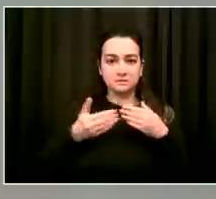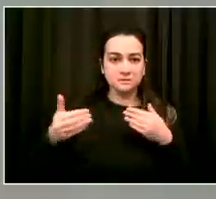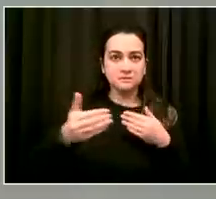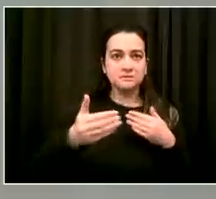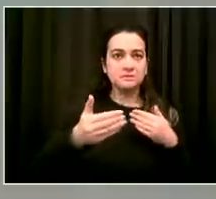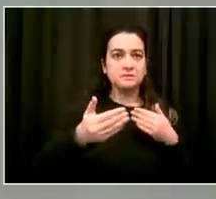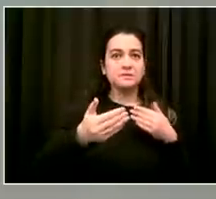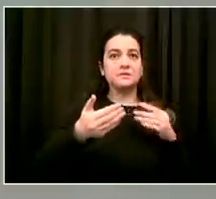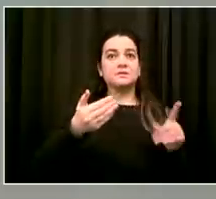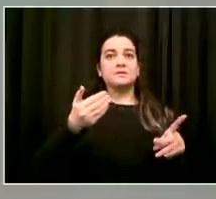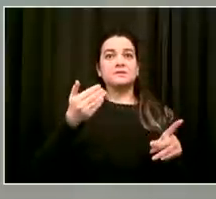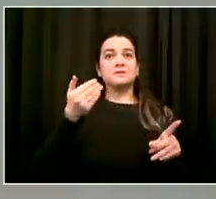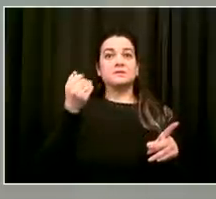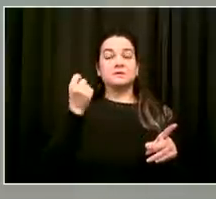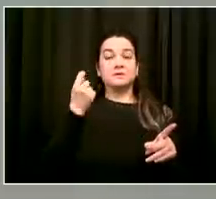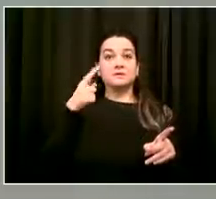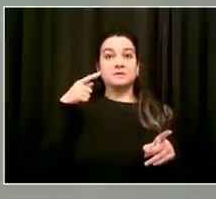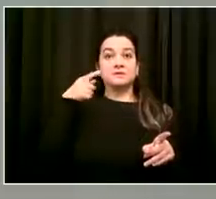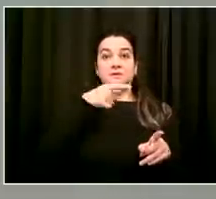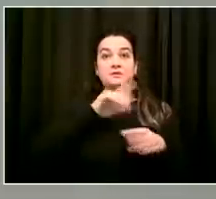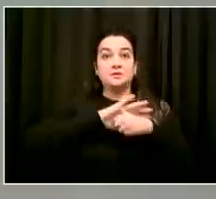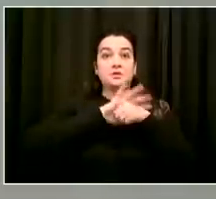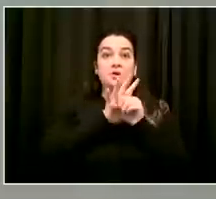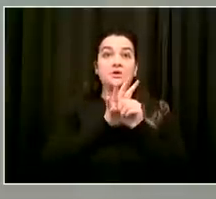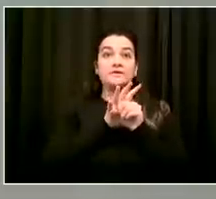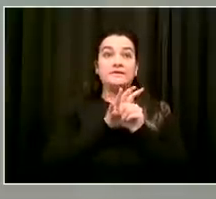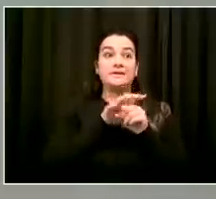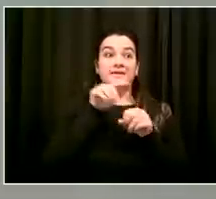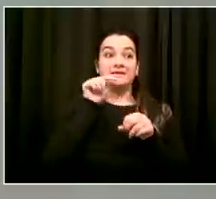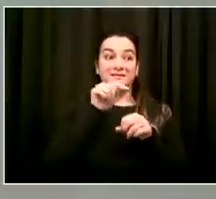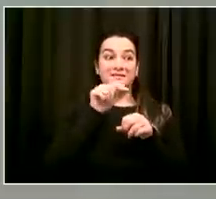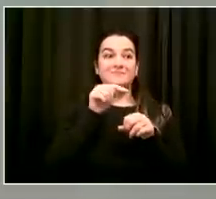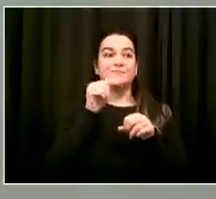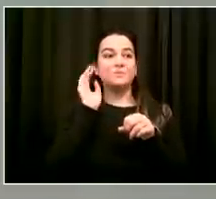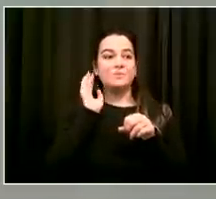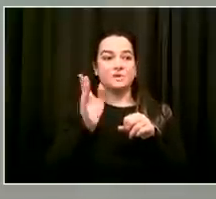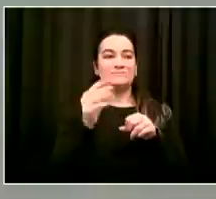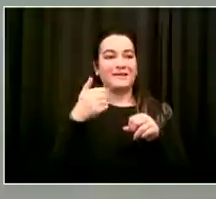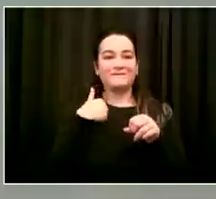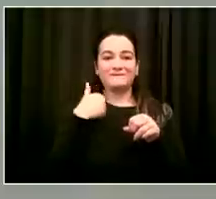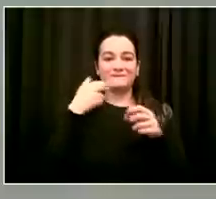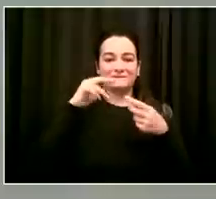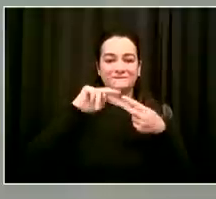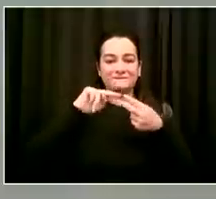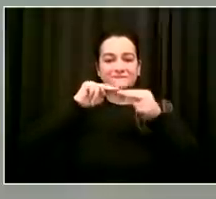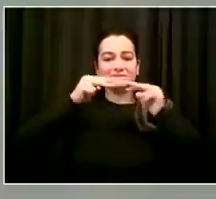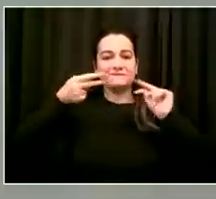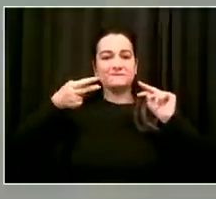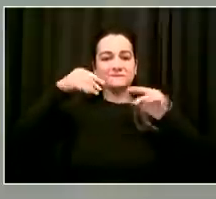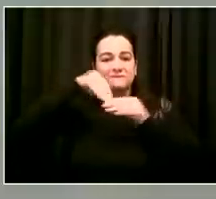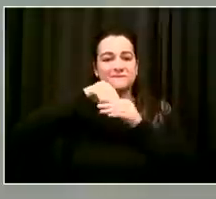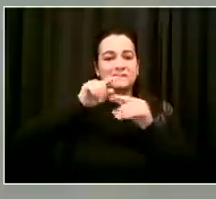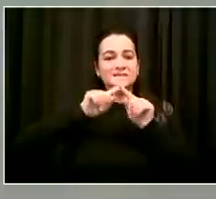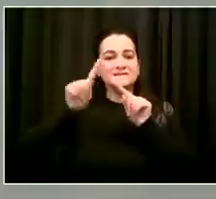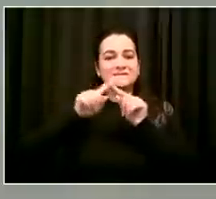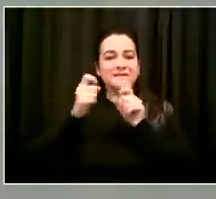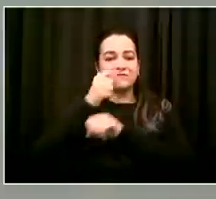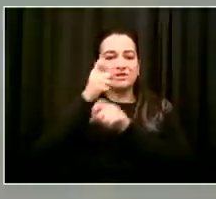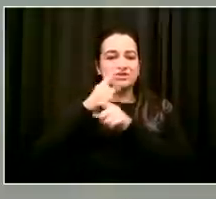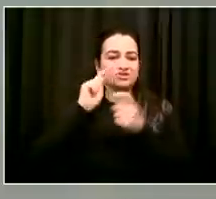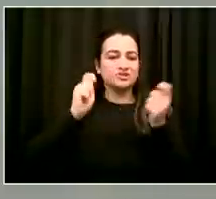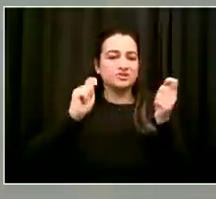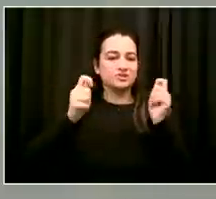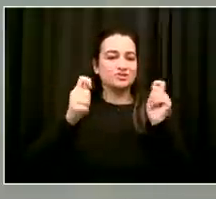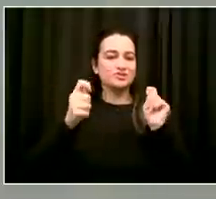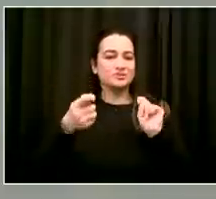an additional risk, that we absolutely need to stick to the strategy of making sure that every person gets two doses. Now, what may end